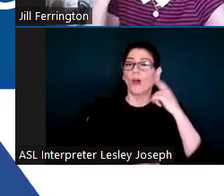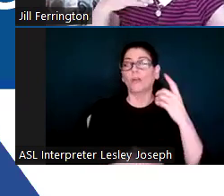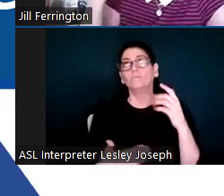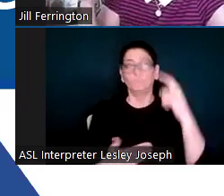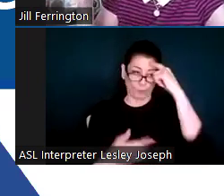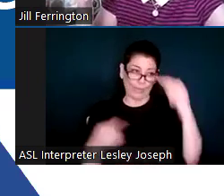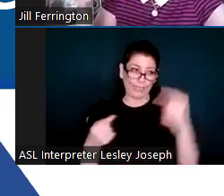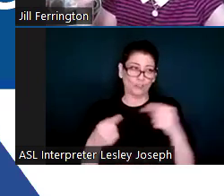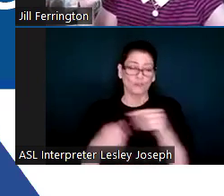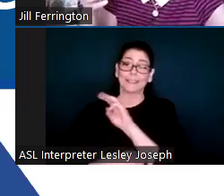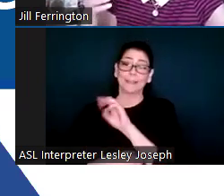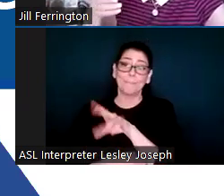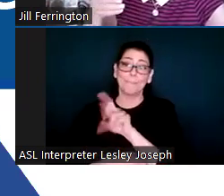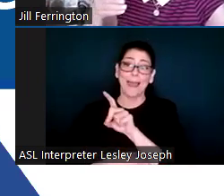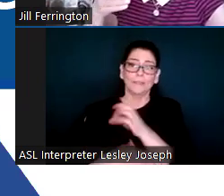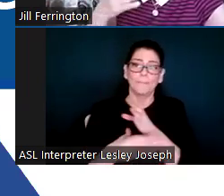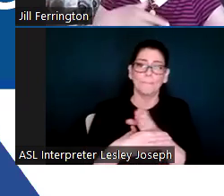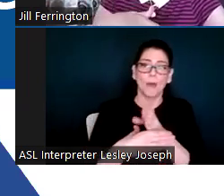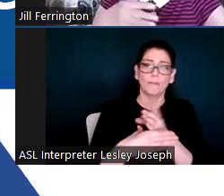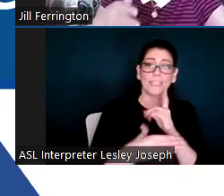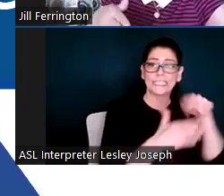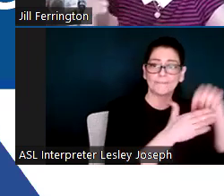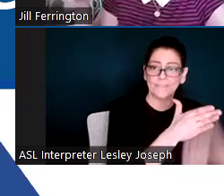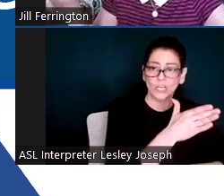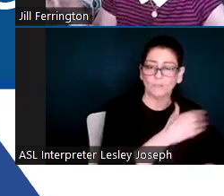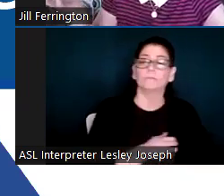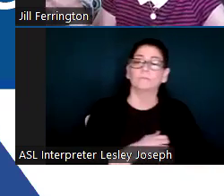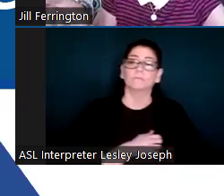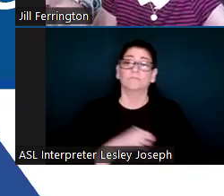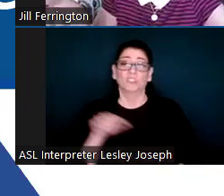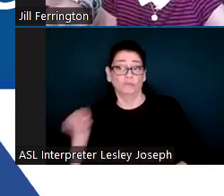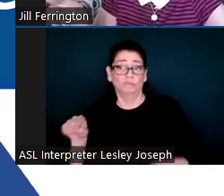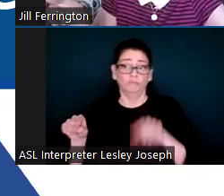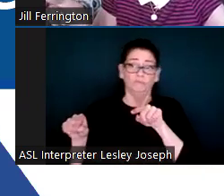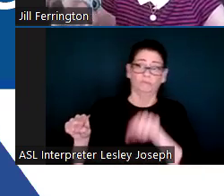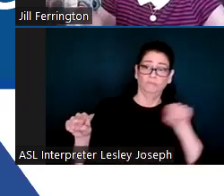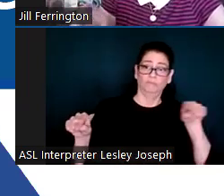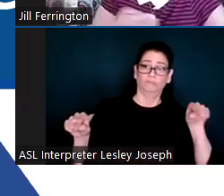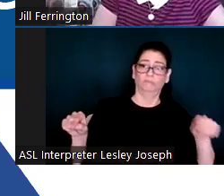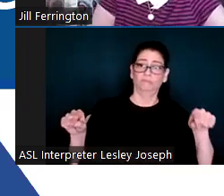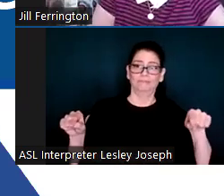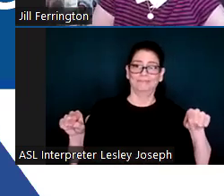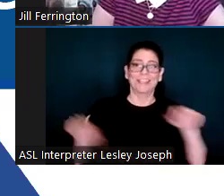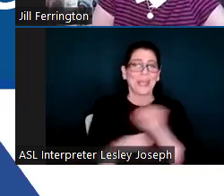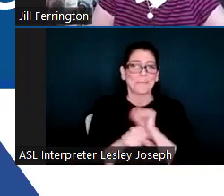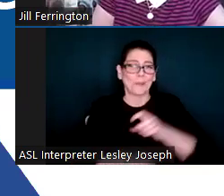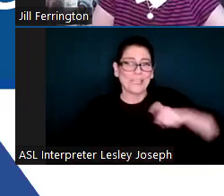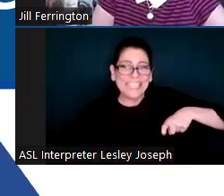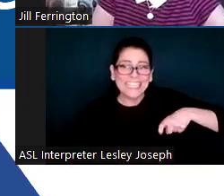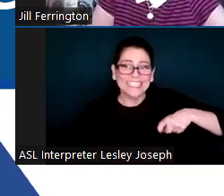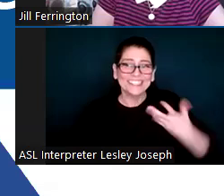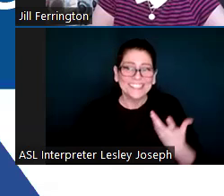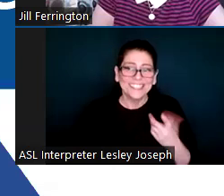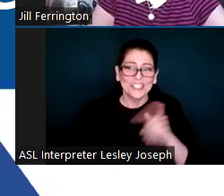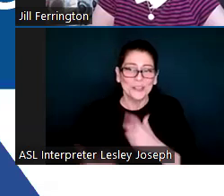And we might therefore think that a person has mild, moderate, or severe employment needs. And really, what we know is that